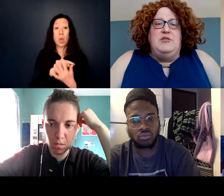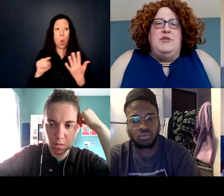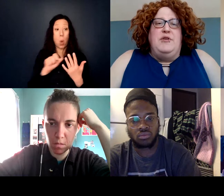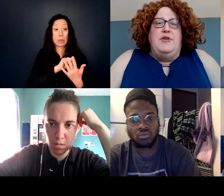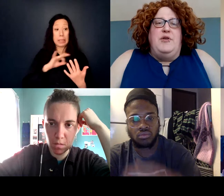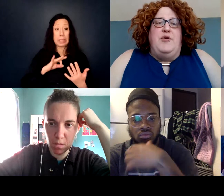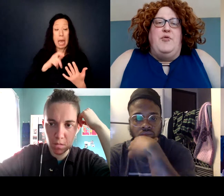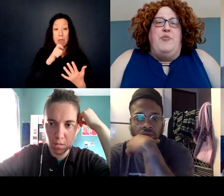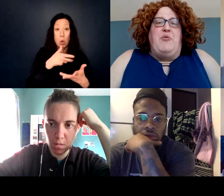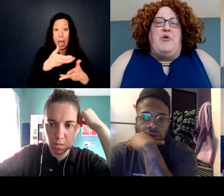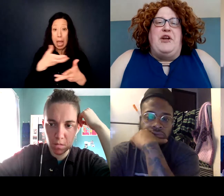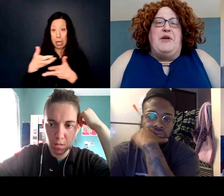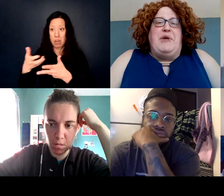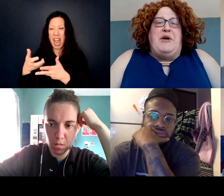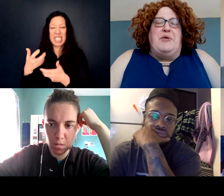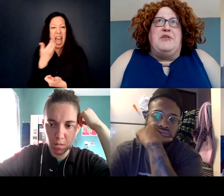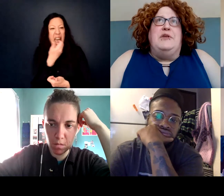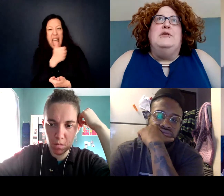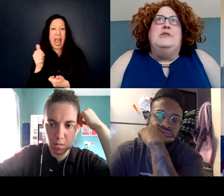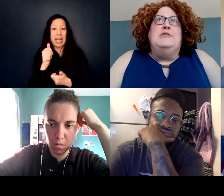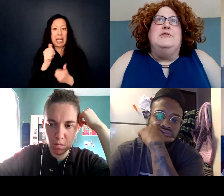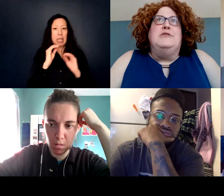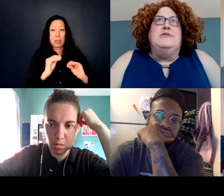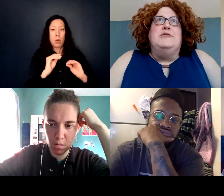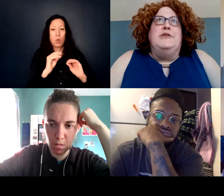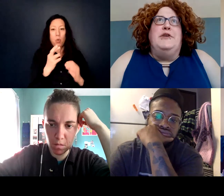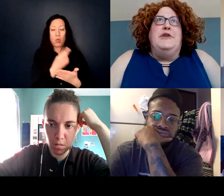good. But I worry about